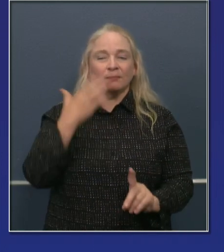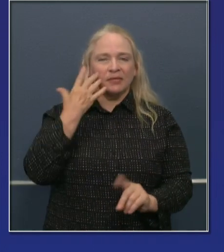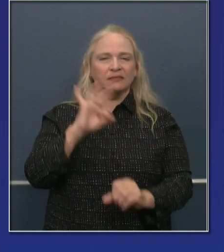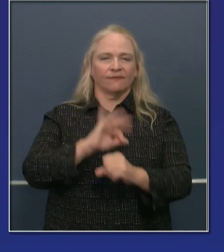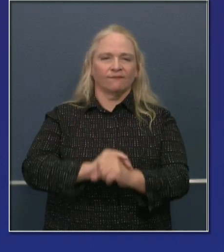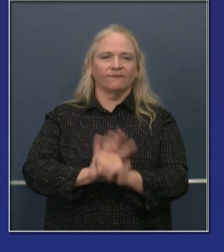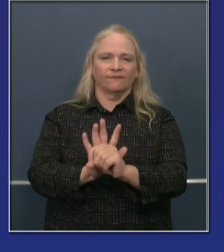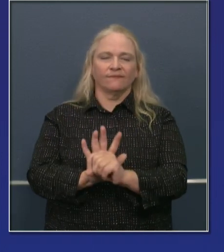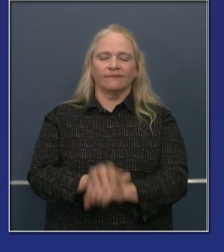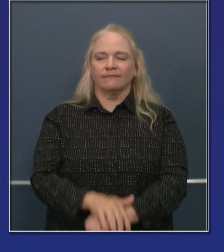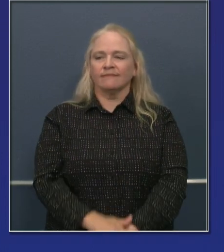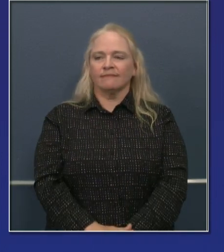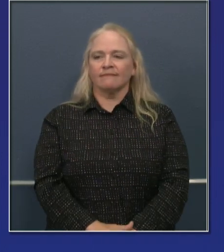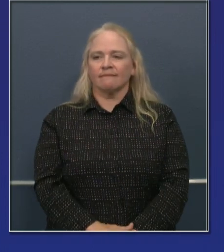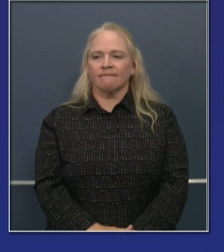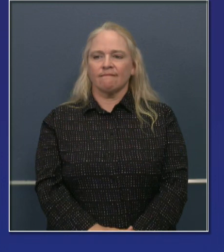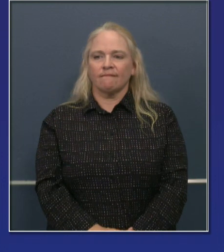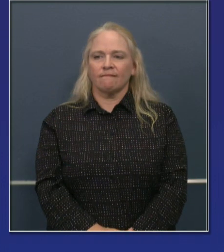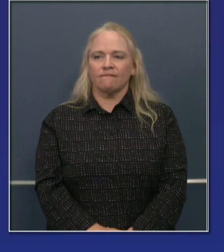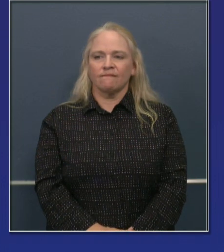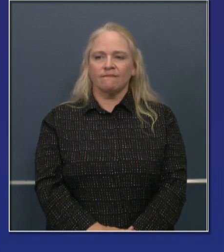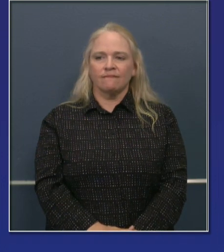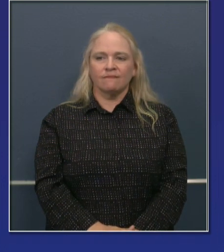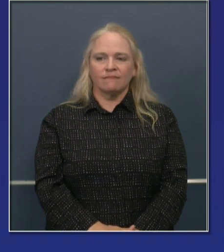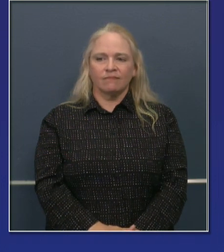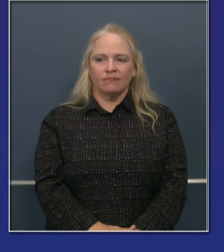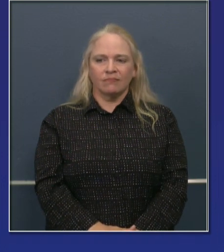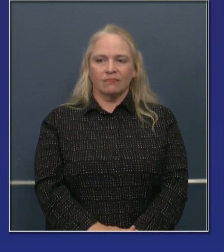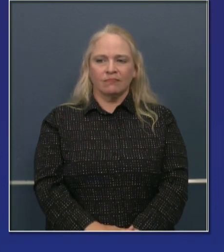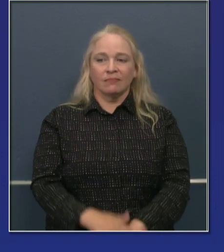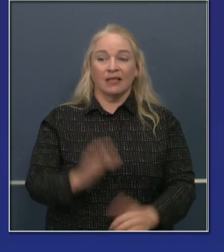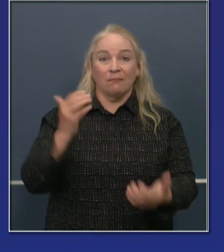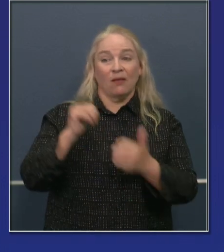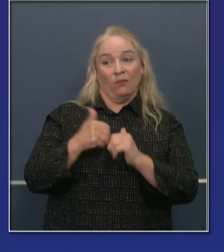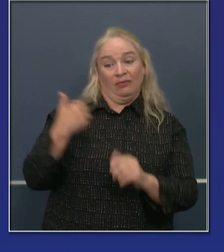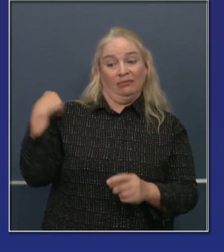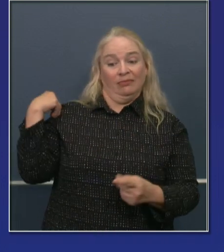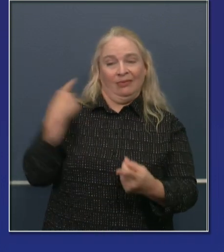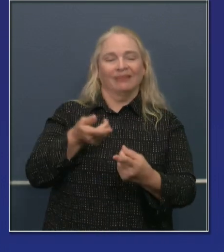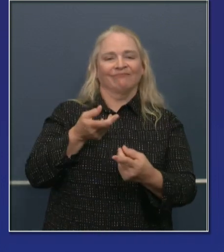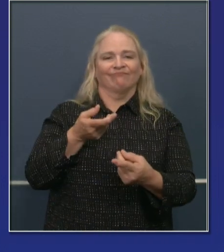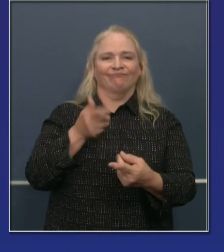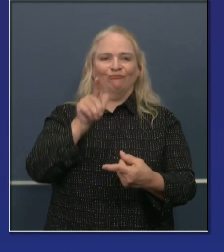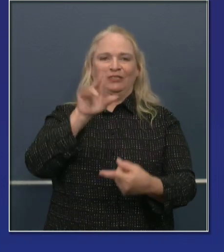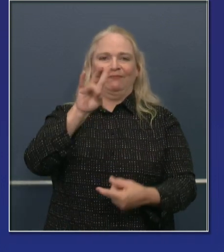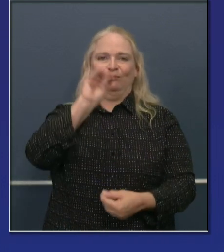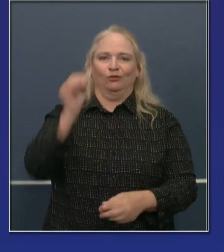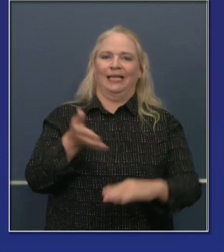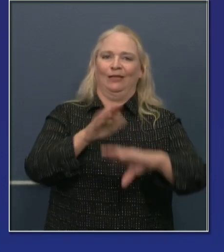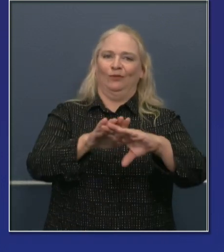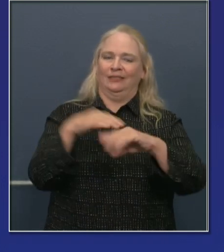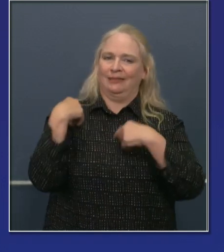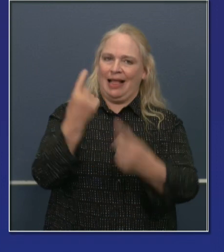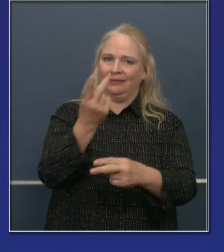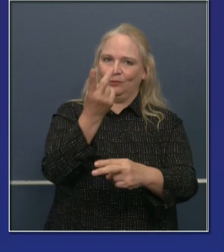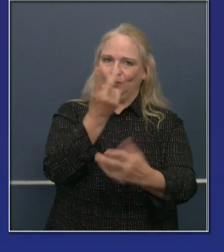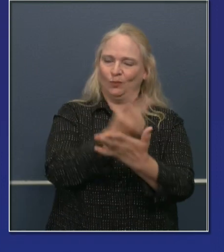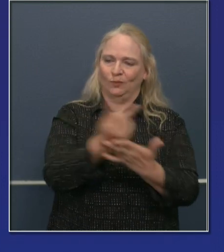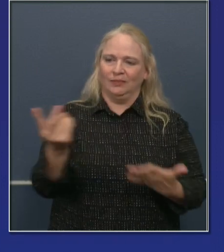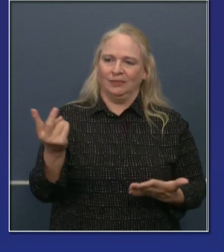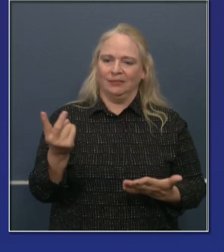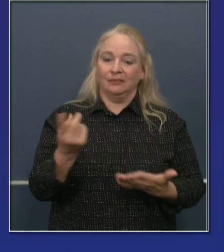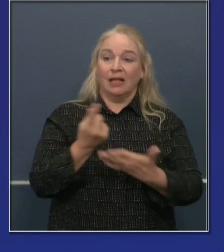20% increase over a 2-week period. Last week, it was 39%. So